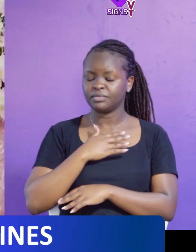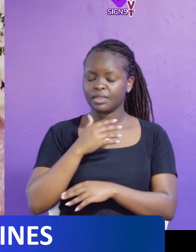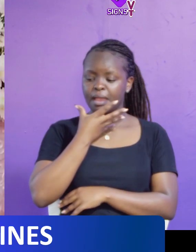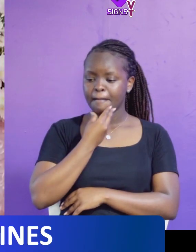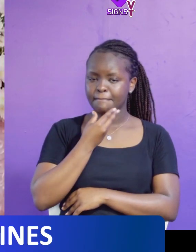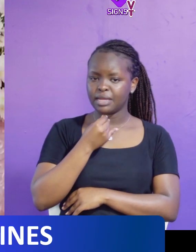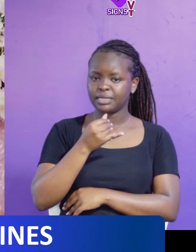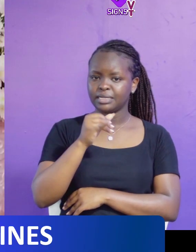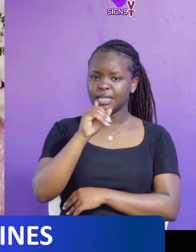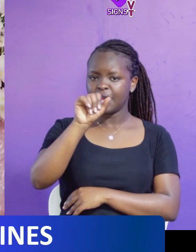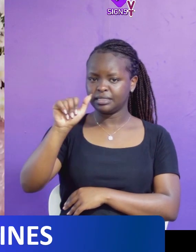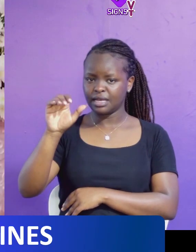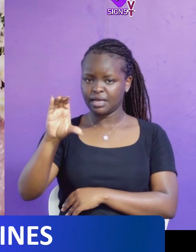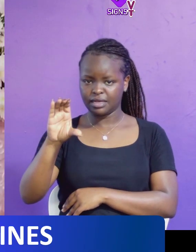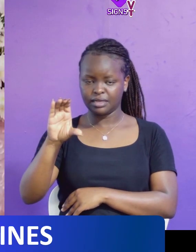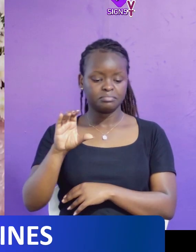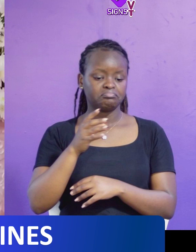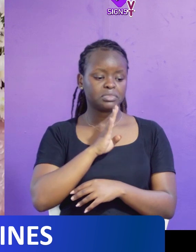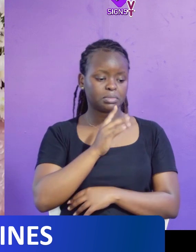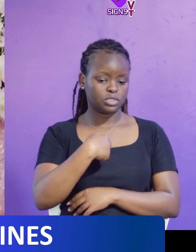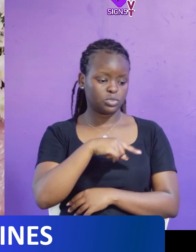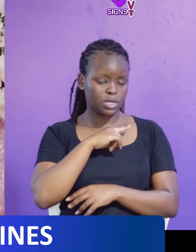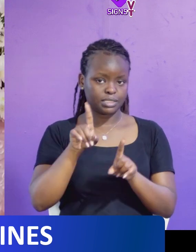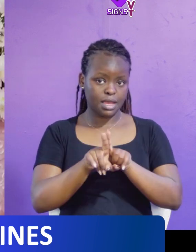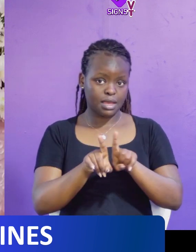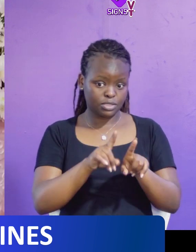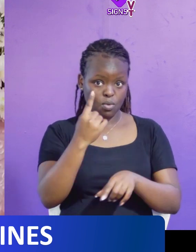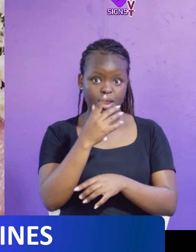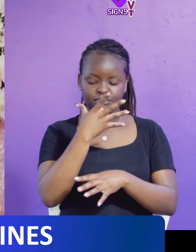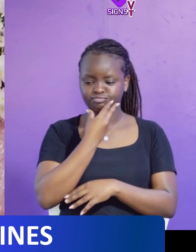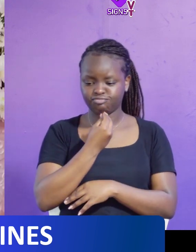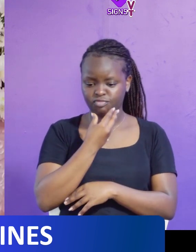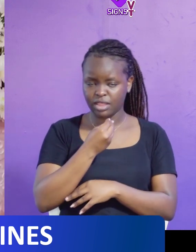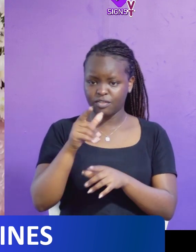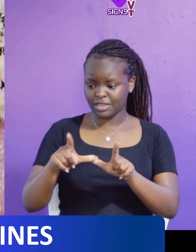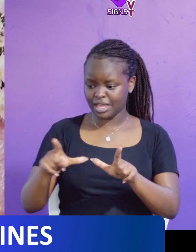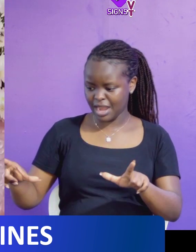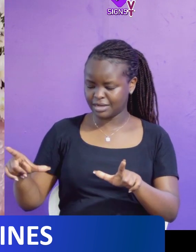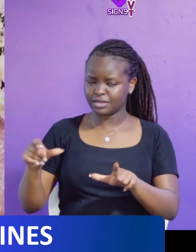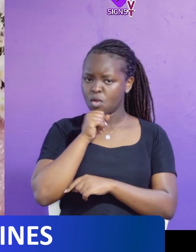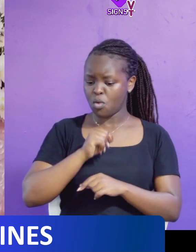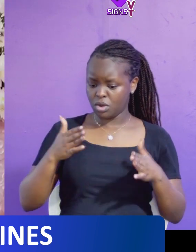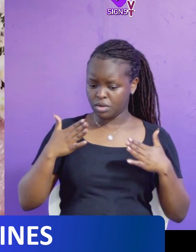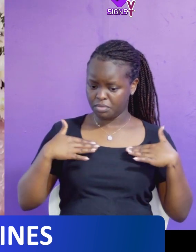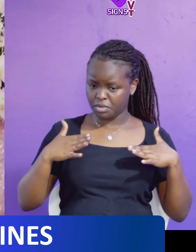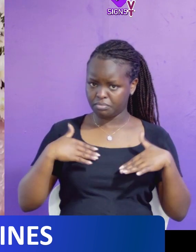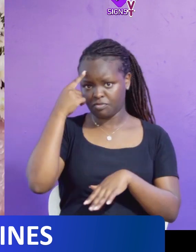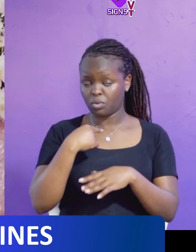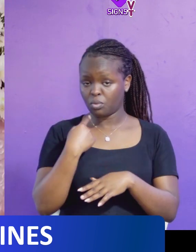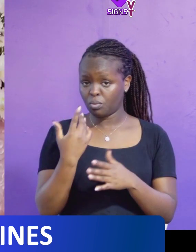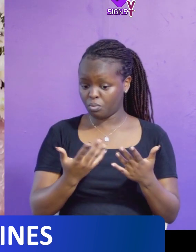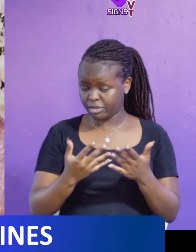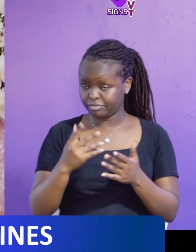is speaking to us as one of the fathers of the land, the elders of Kenya. He's talking